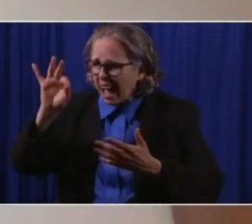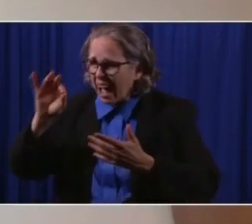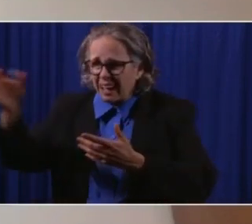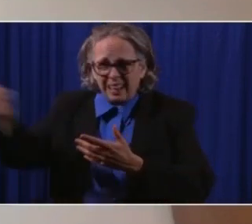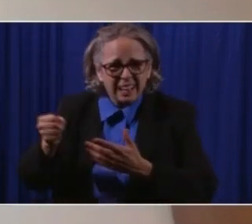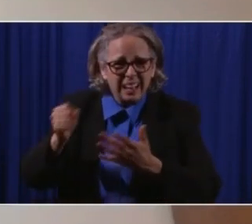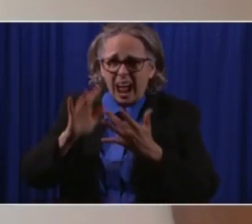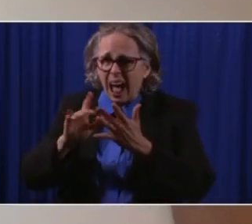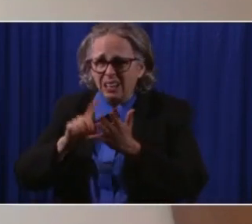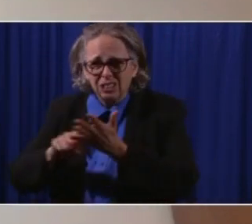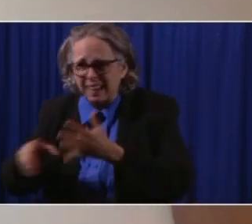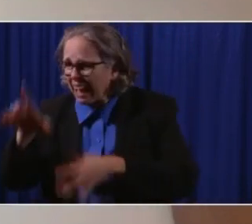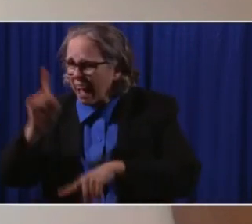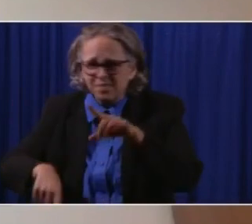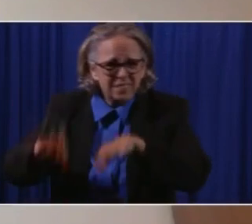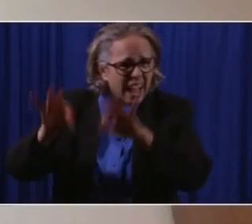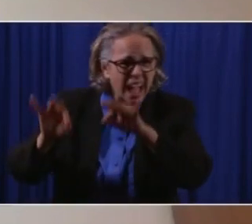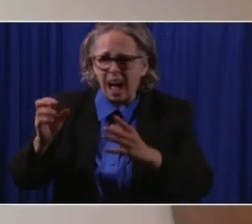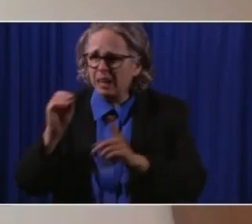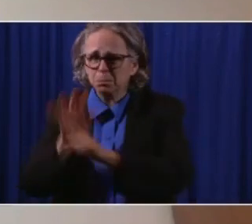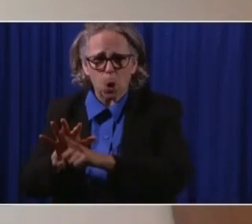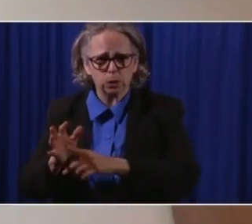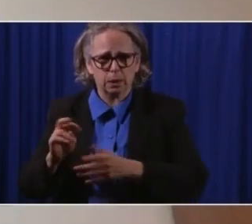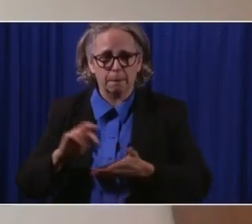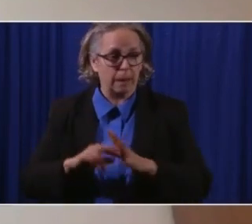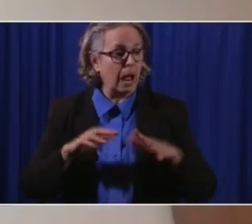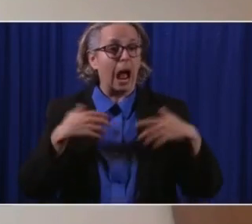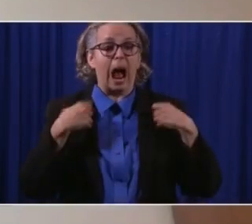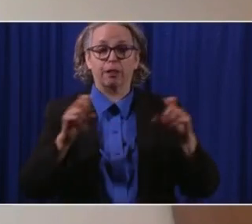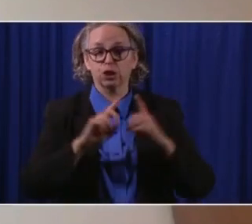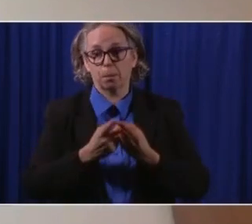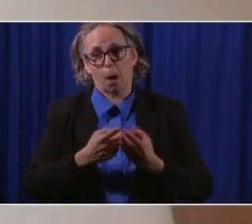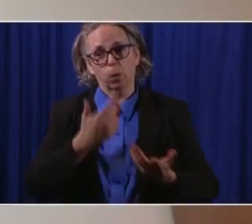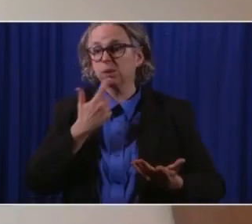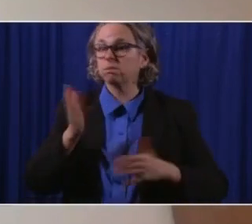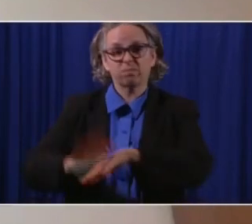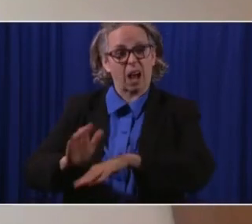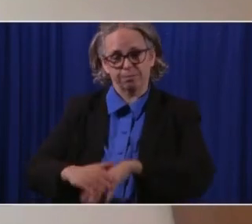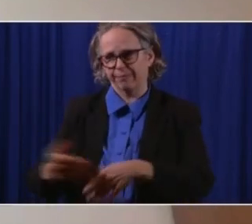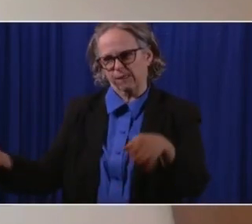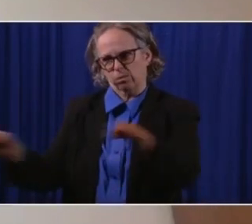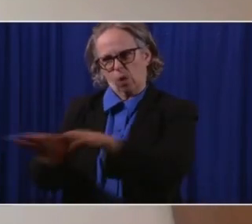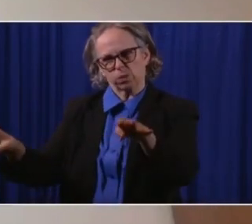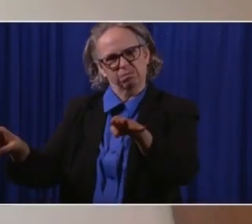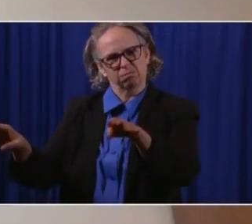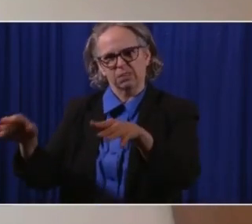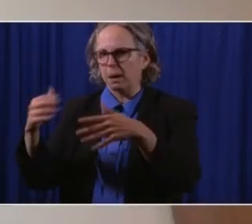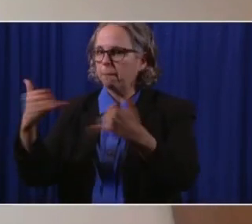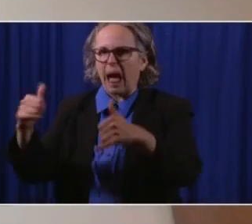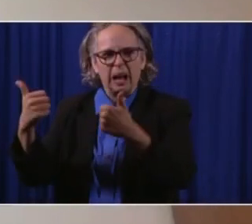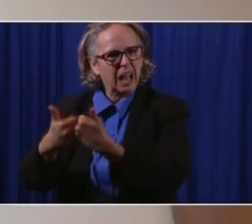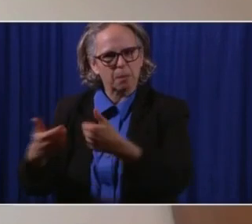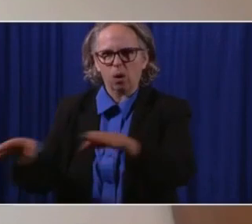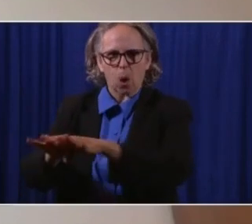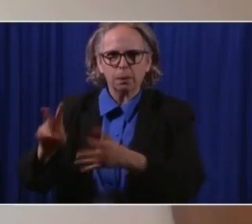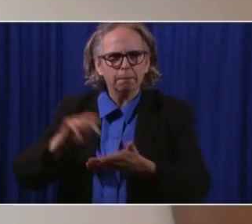even entire leagues potentially not participate for a period of time, and that can be really disruptive to sport.